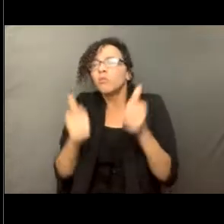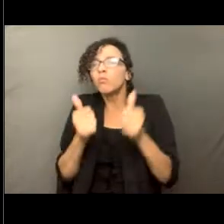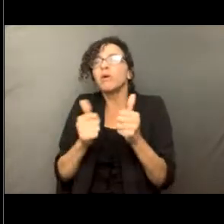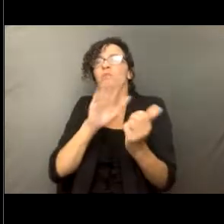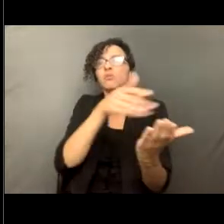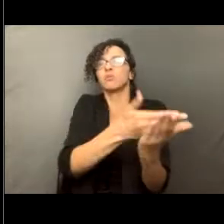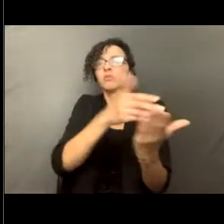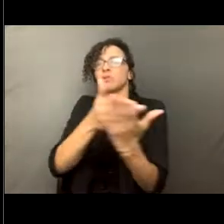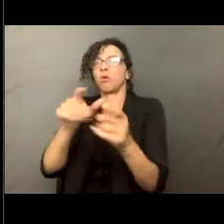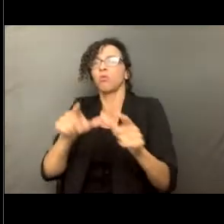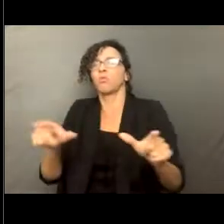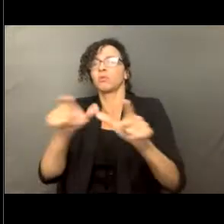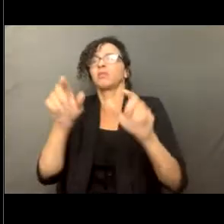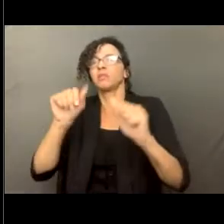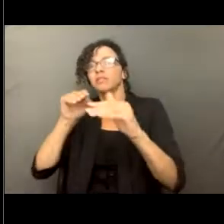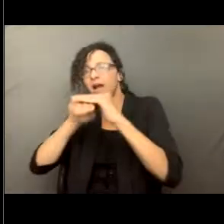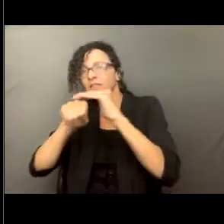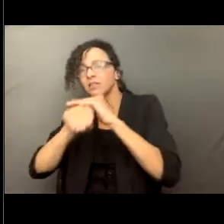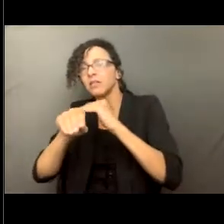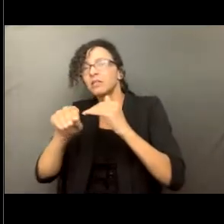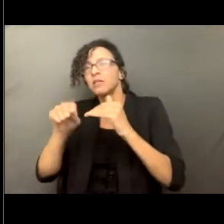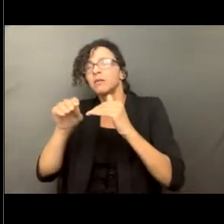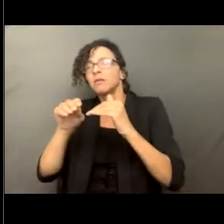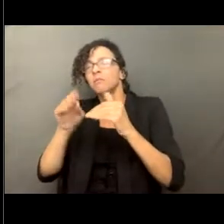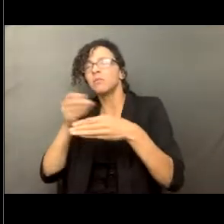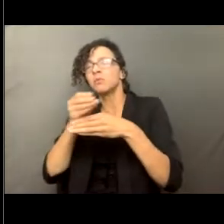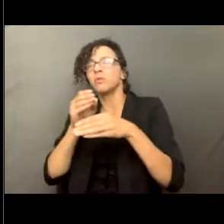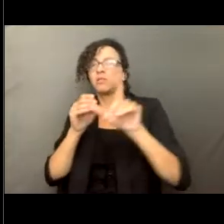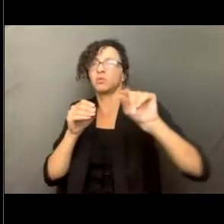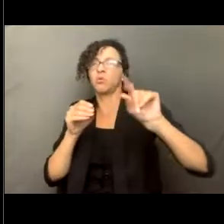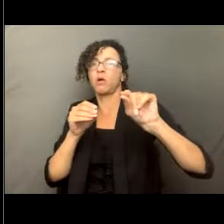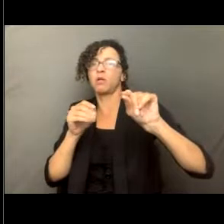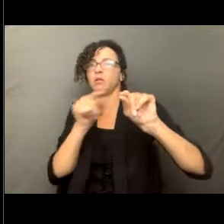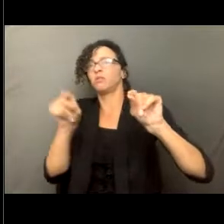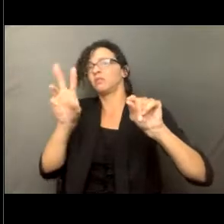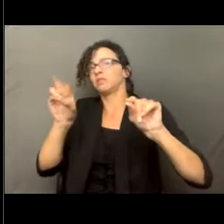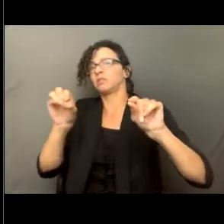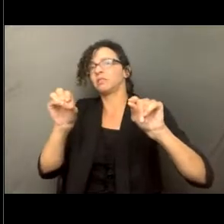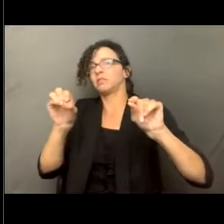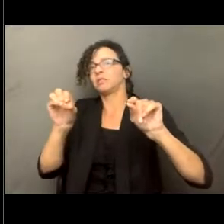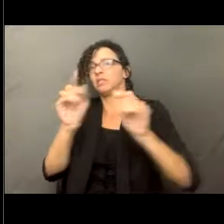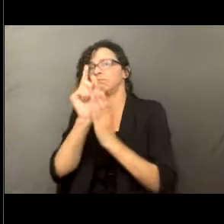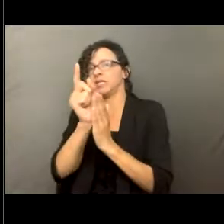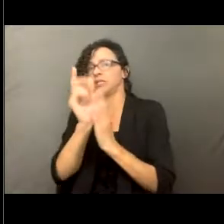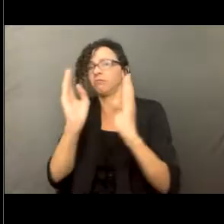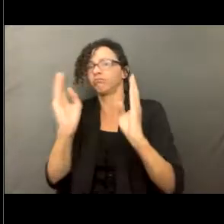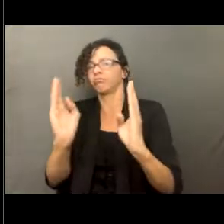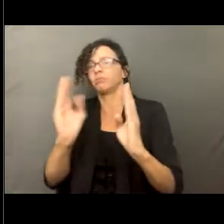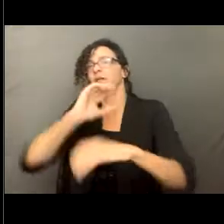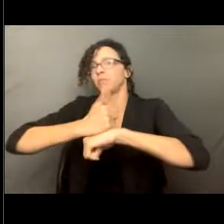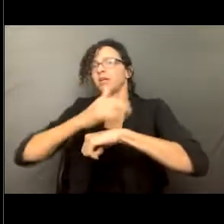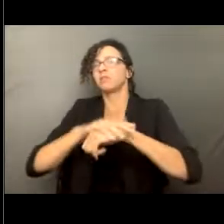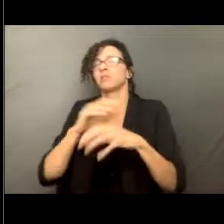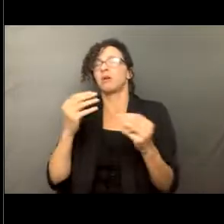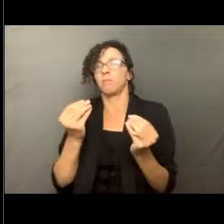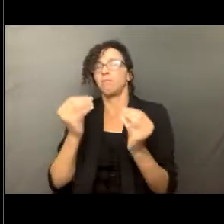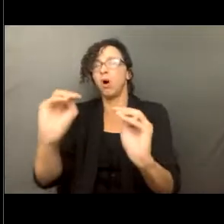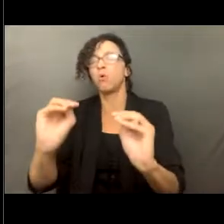access within a 20-minute and a 60-minute shed based on mode is how I believe it's operationalized. And that sounds really technical as I say it. Good,